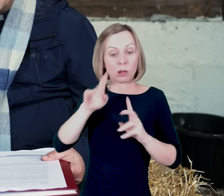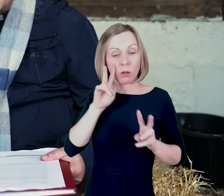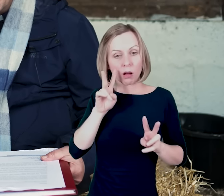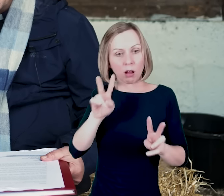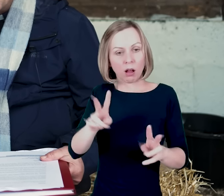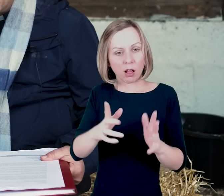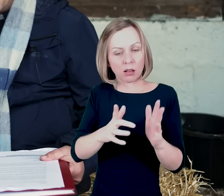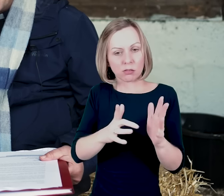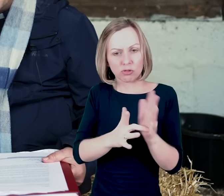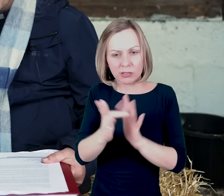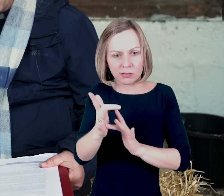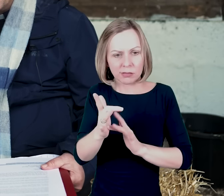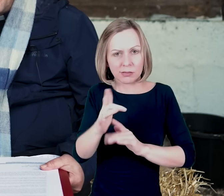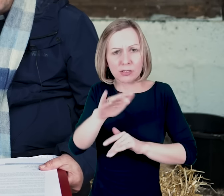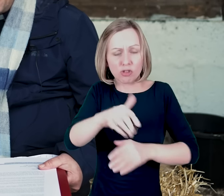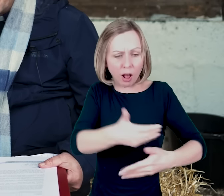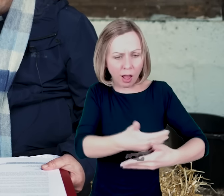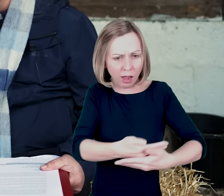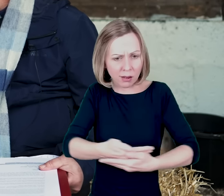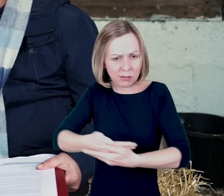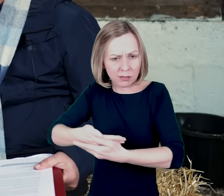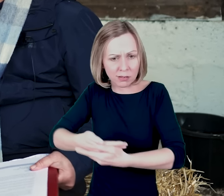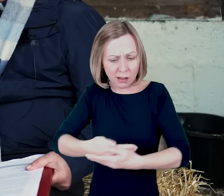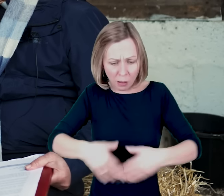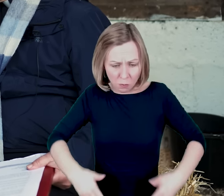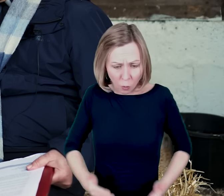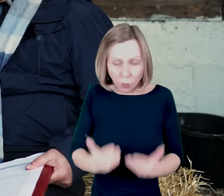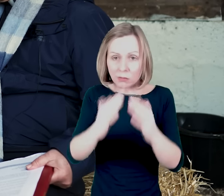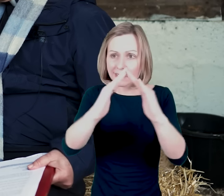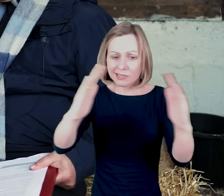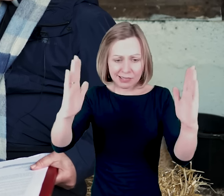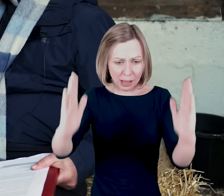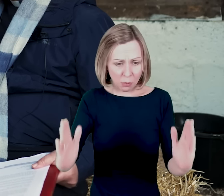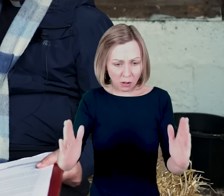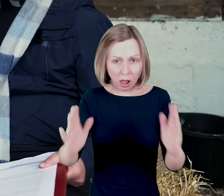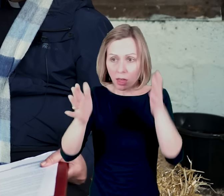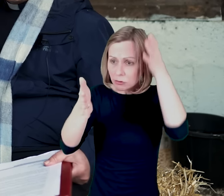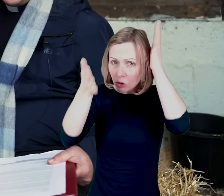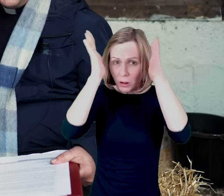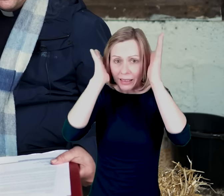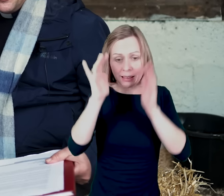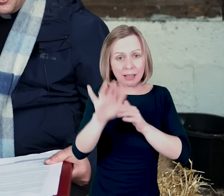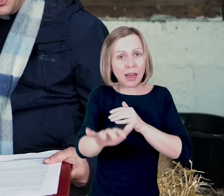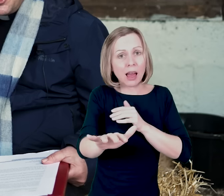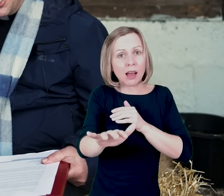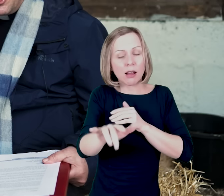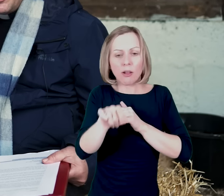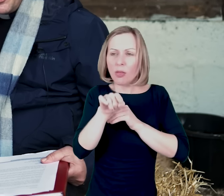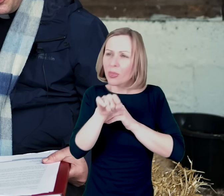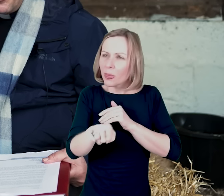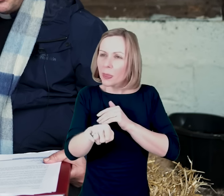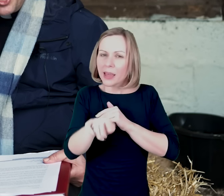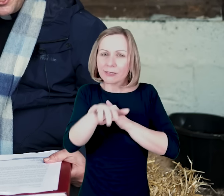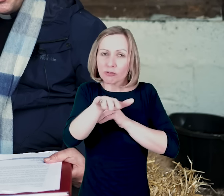child, a small baby born vulnerable and in a stable like this with a donkey. A